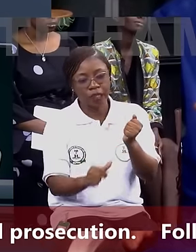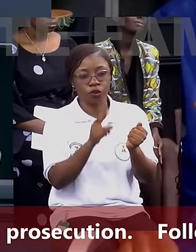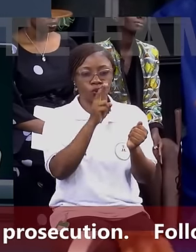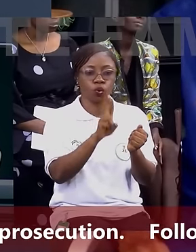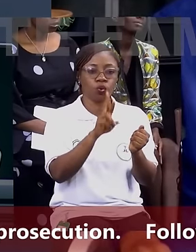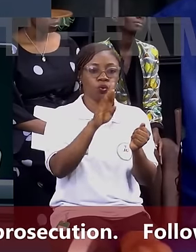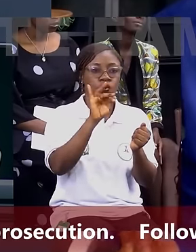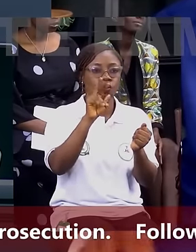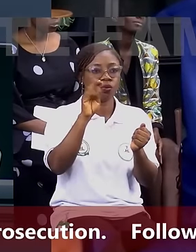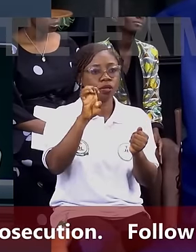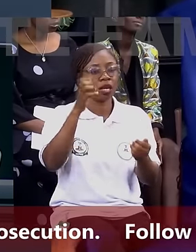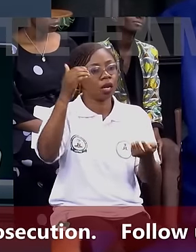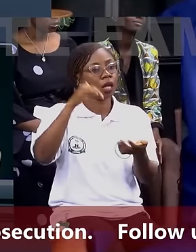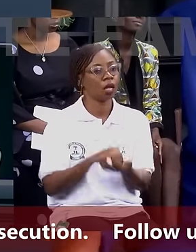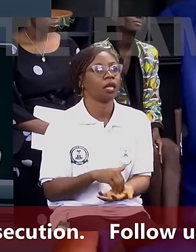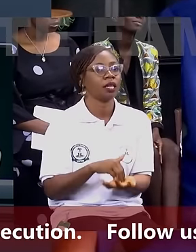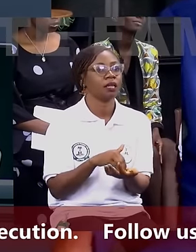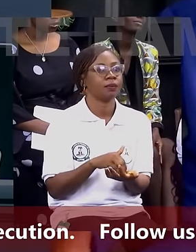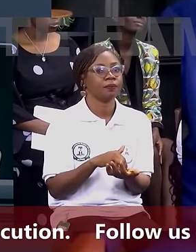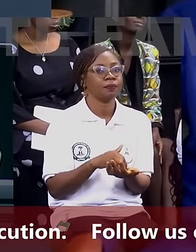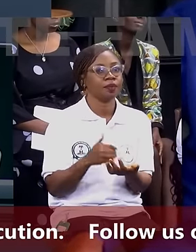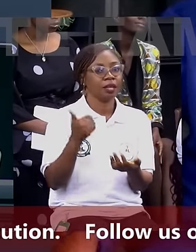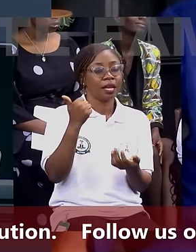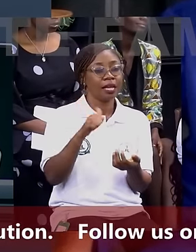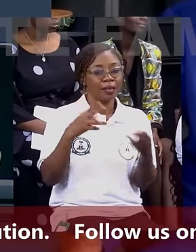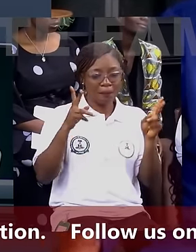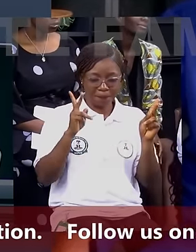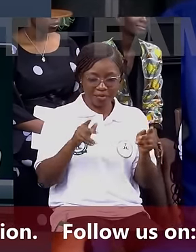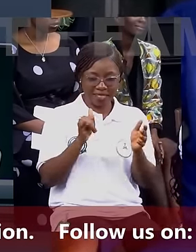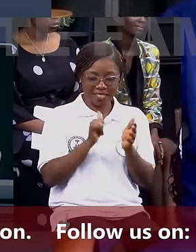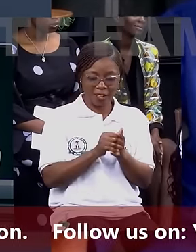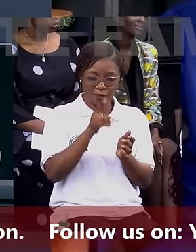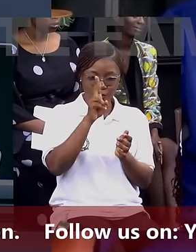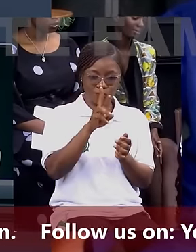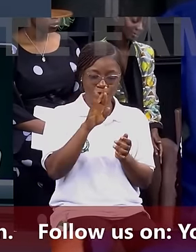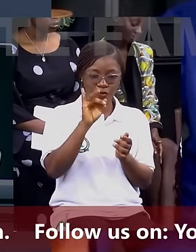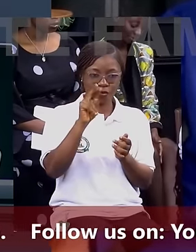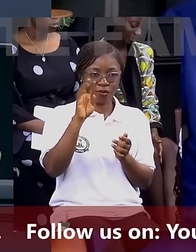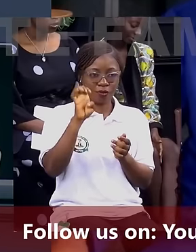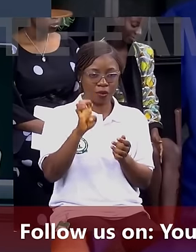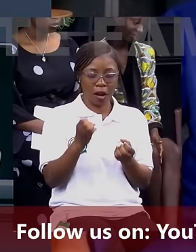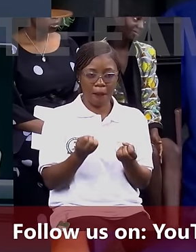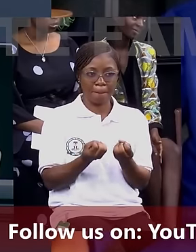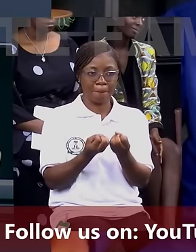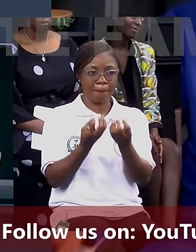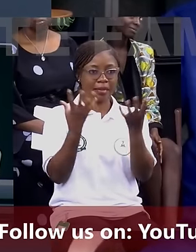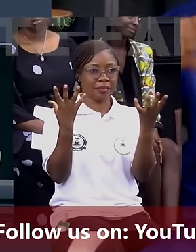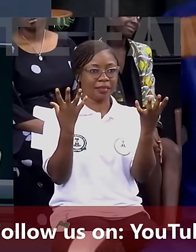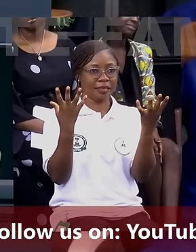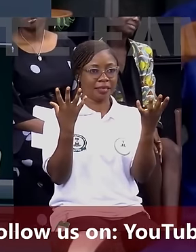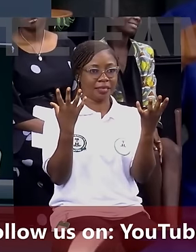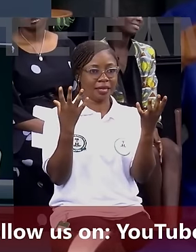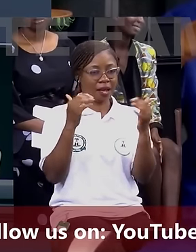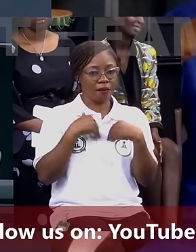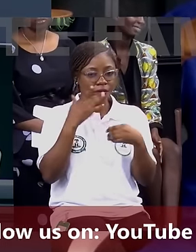So, any person where they urinate in high quantity now, yes, they get assurance. No, because too